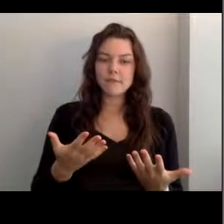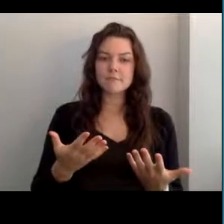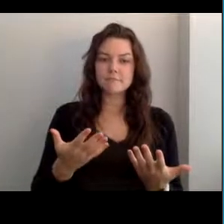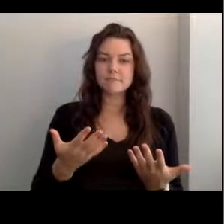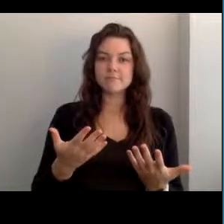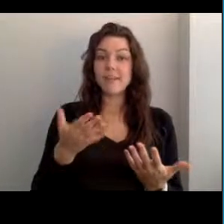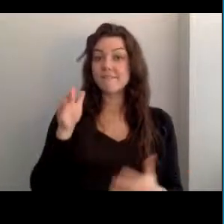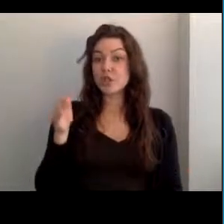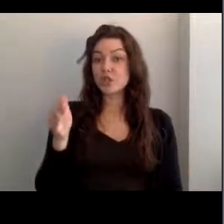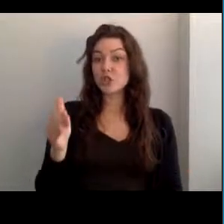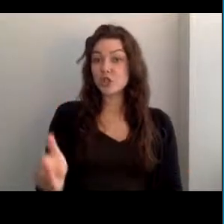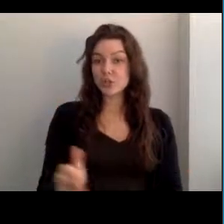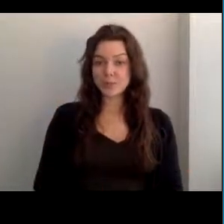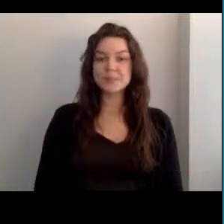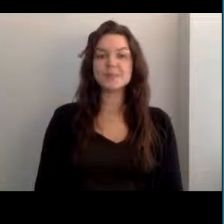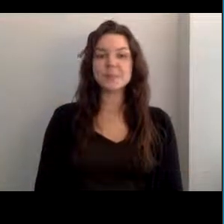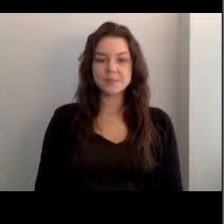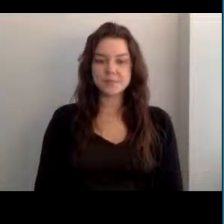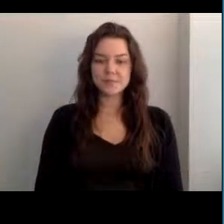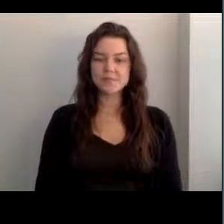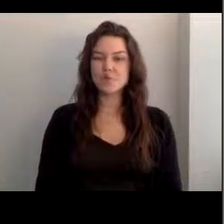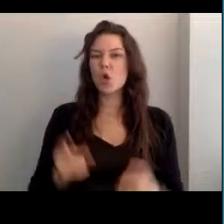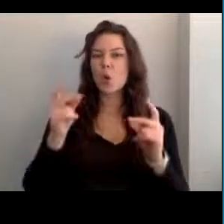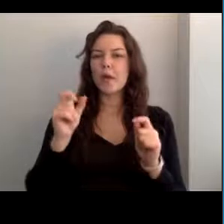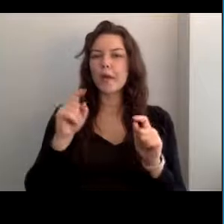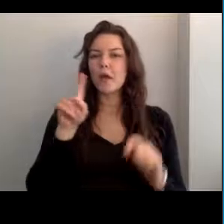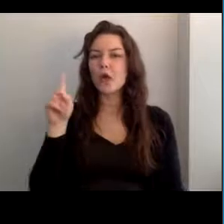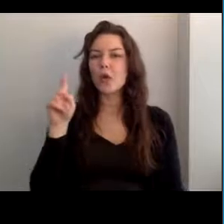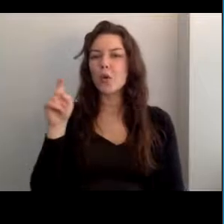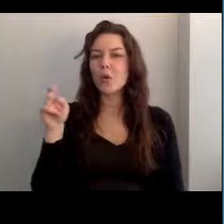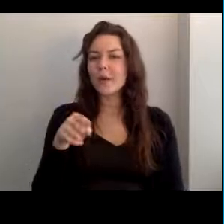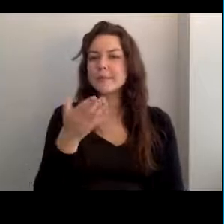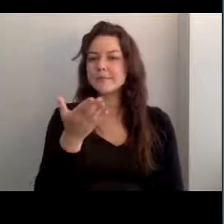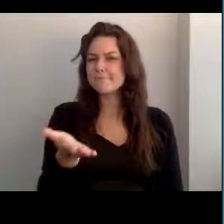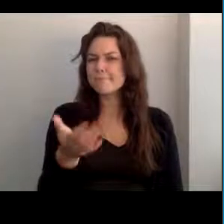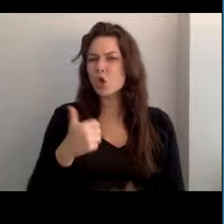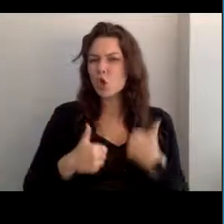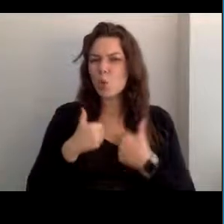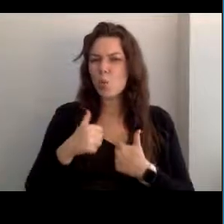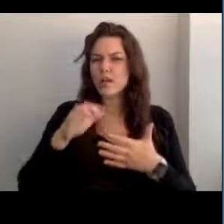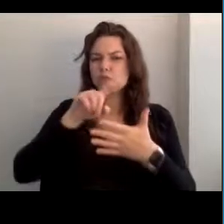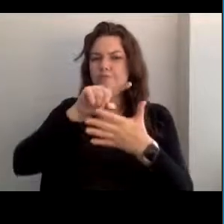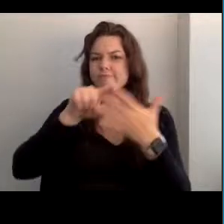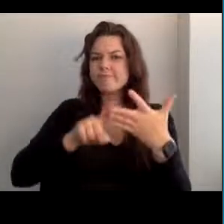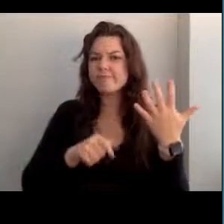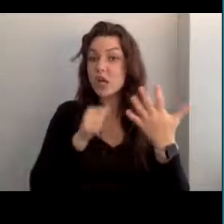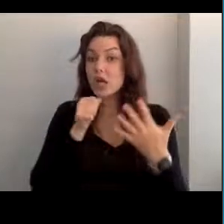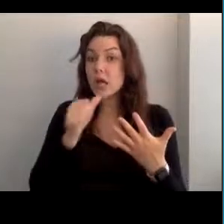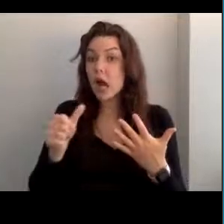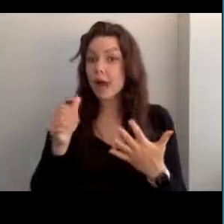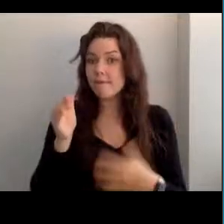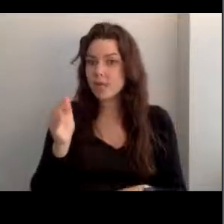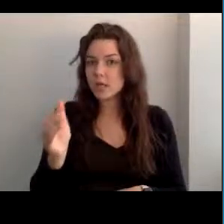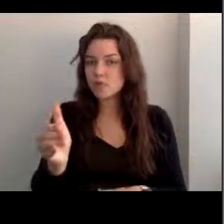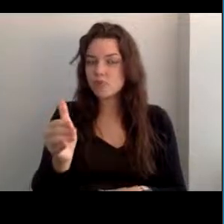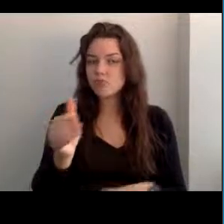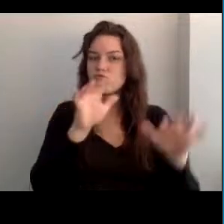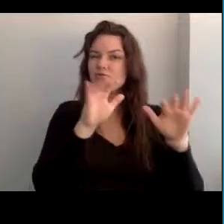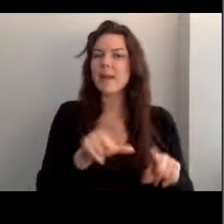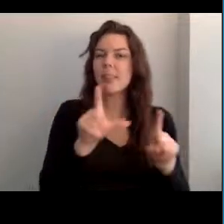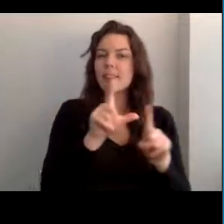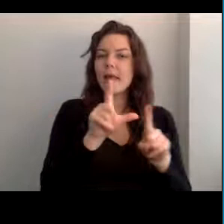with fish. So let's begin with a quick quiz. Which of these are not fish? You can type the letters of the non-fish into